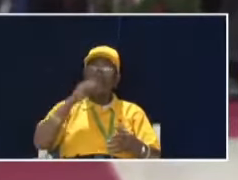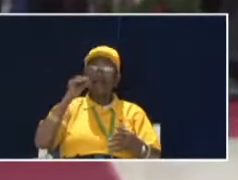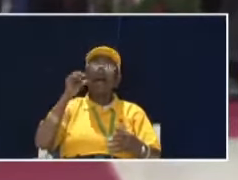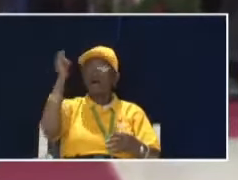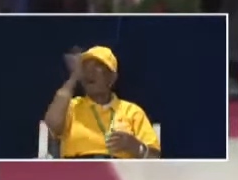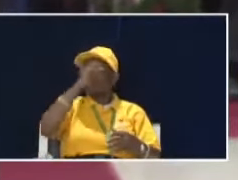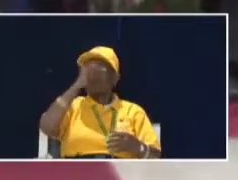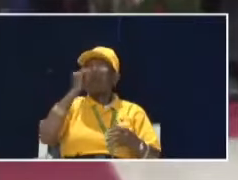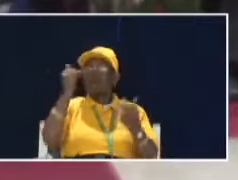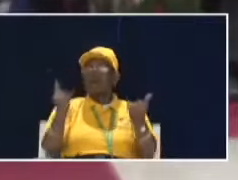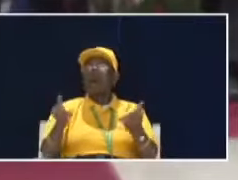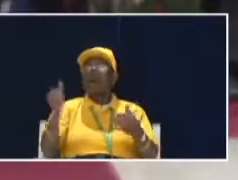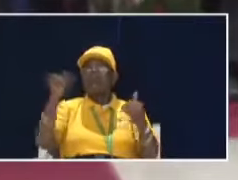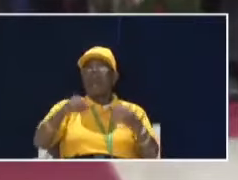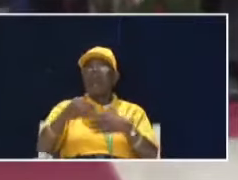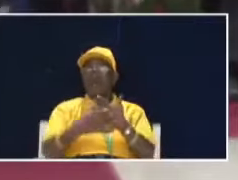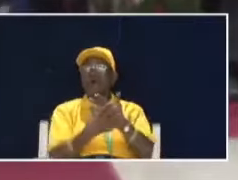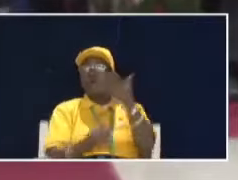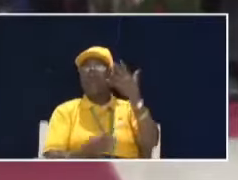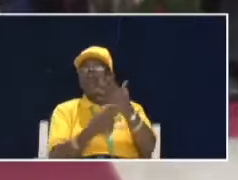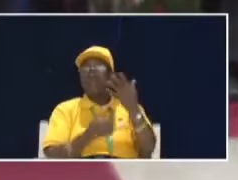When you are on the mountain top,